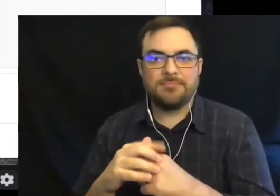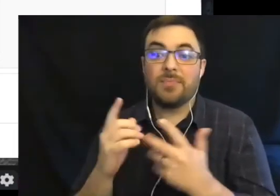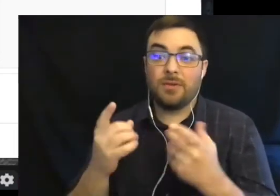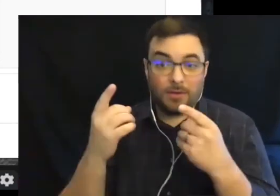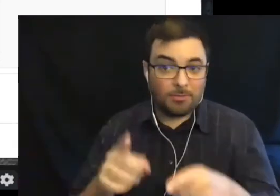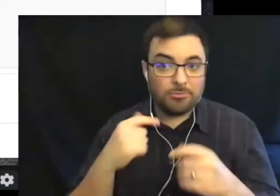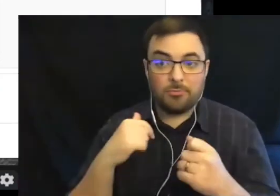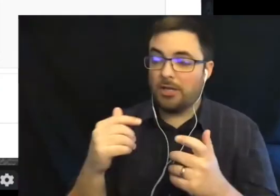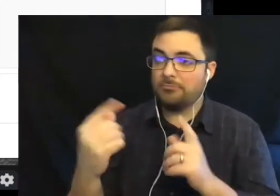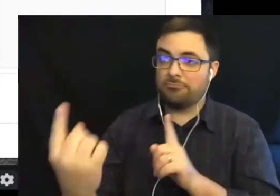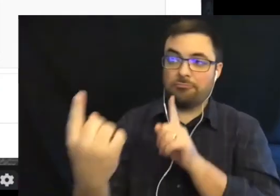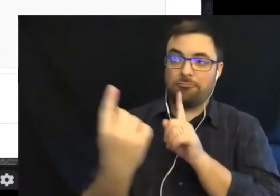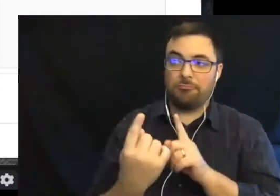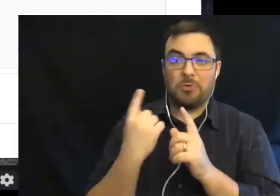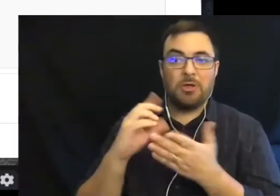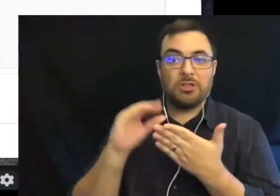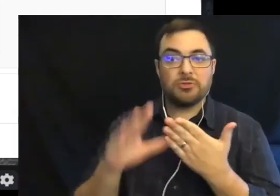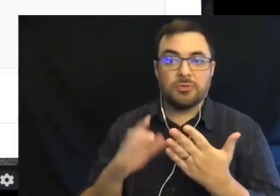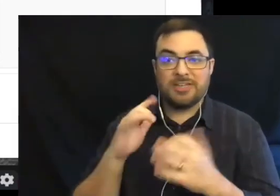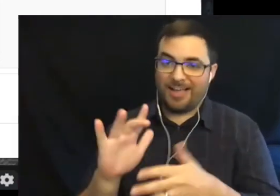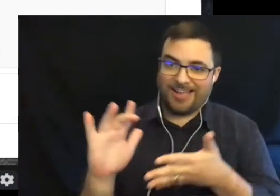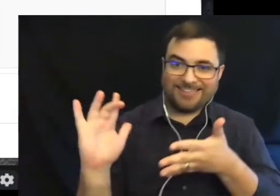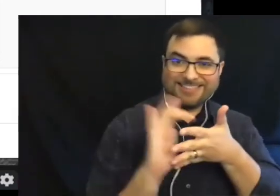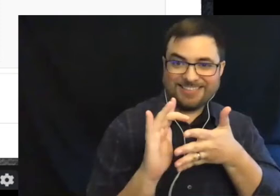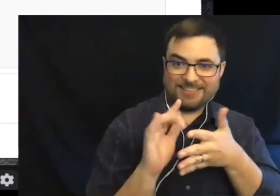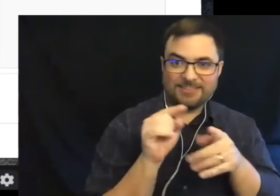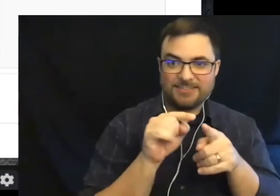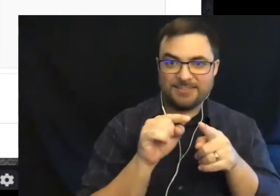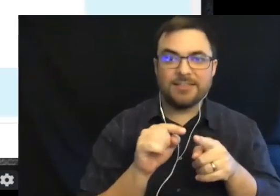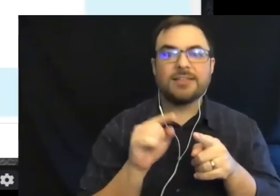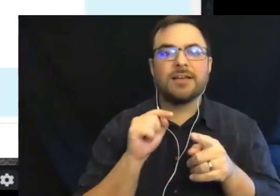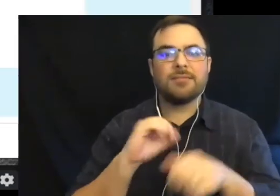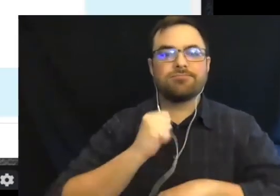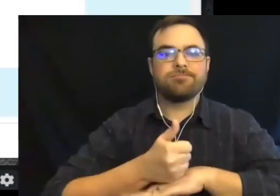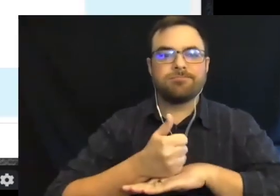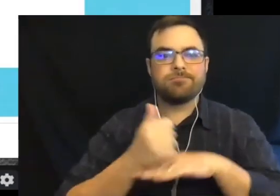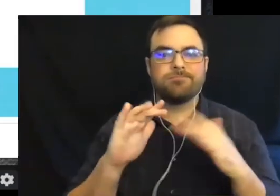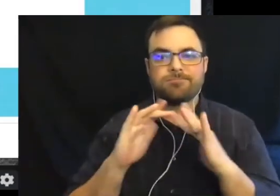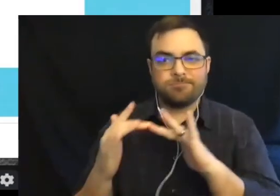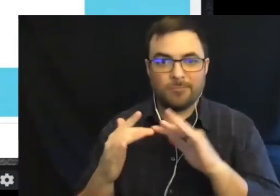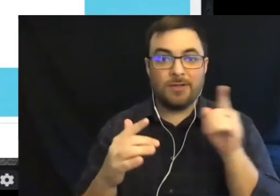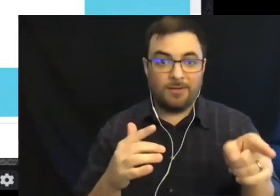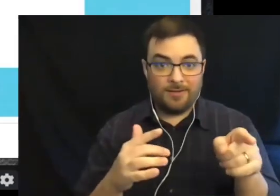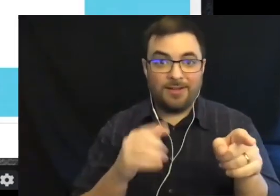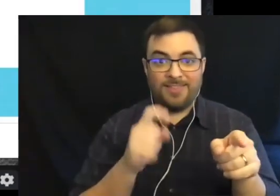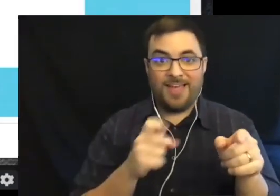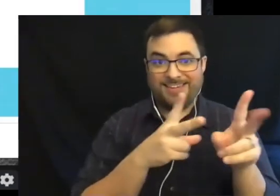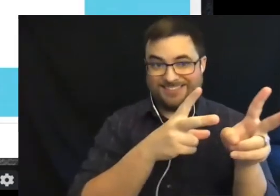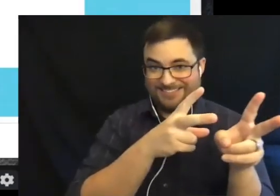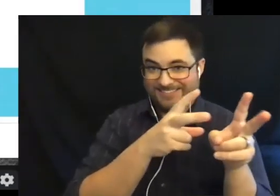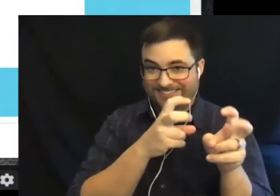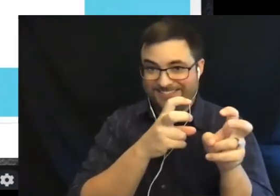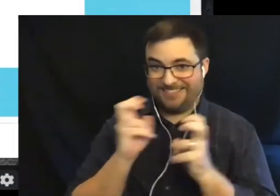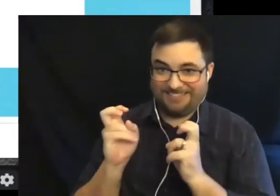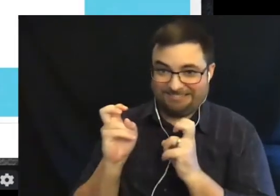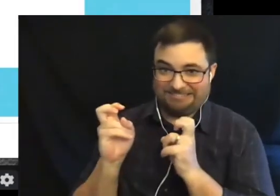student is I click on this, and it takes me to this website. And then I copy this and